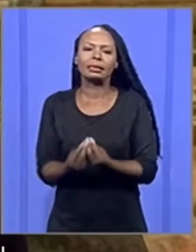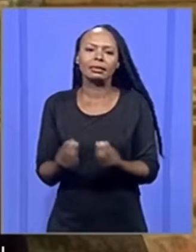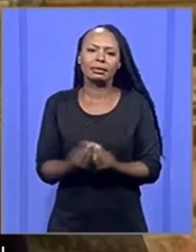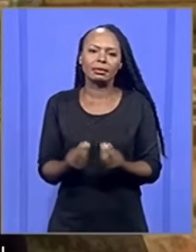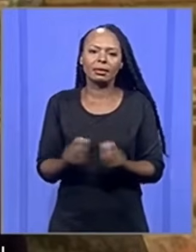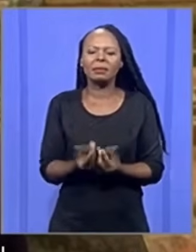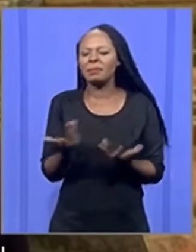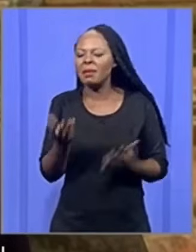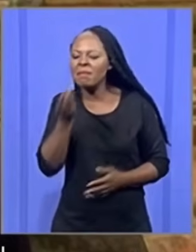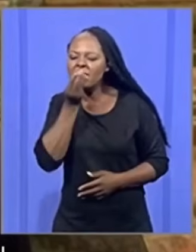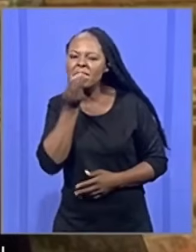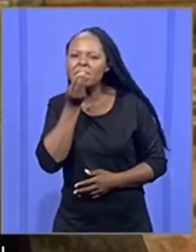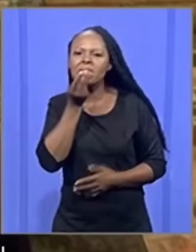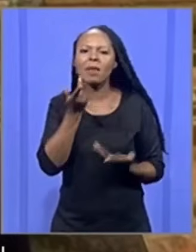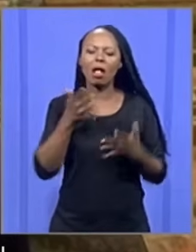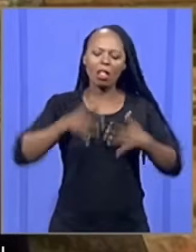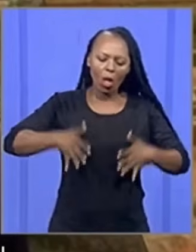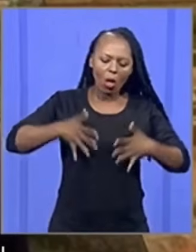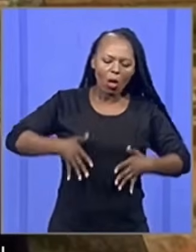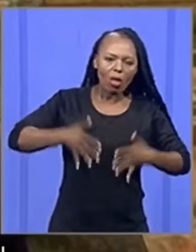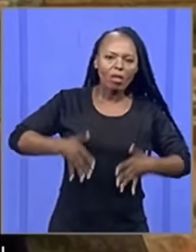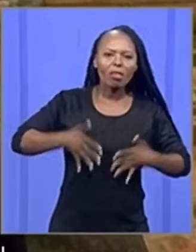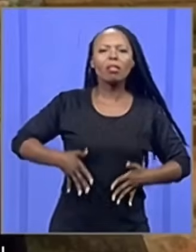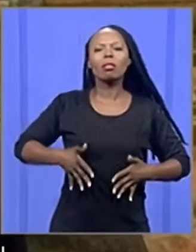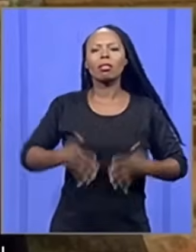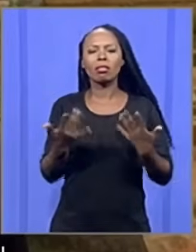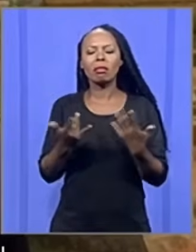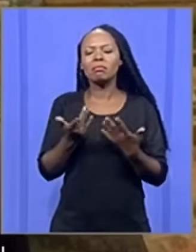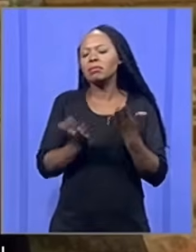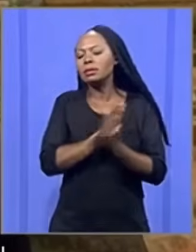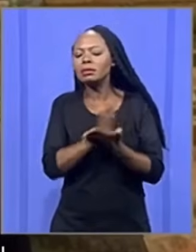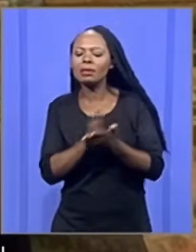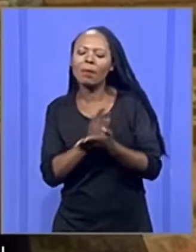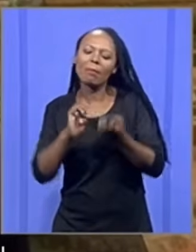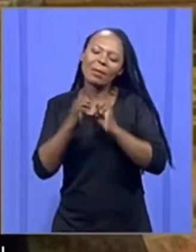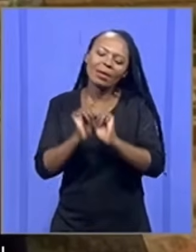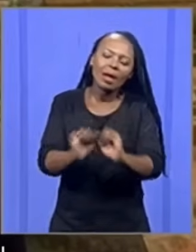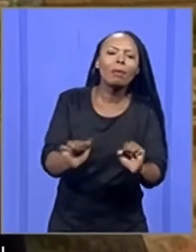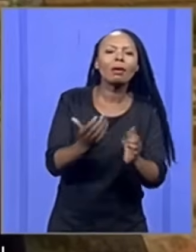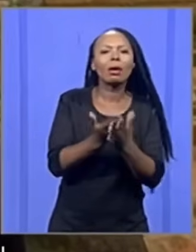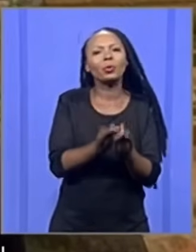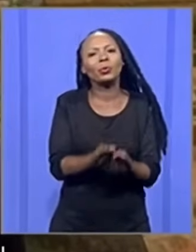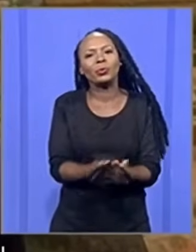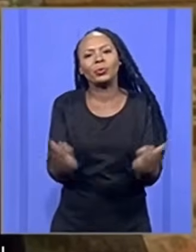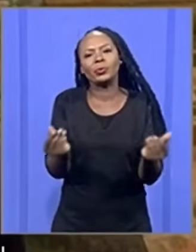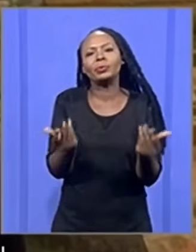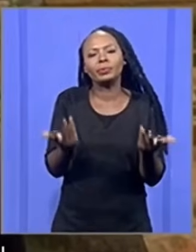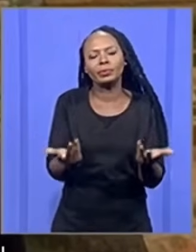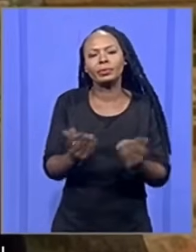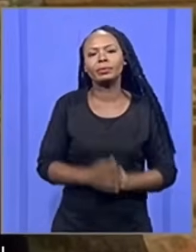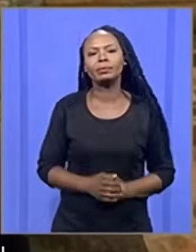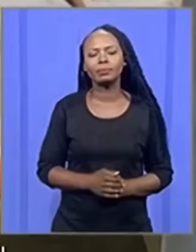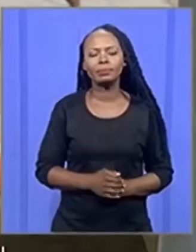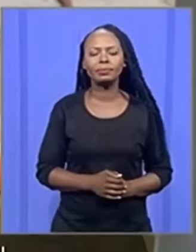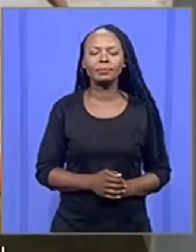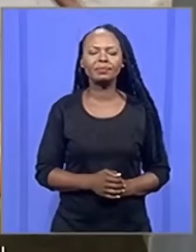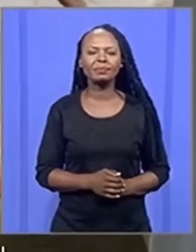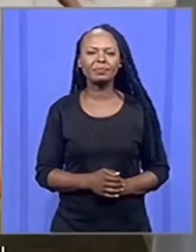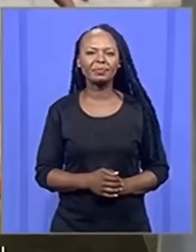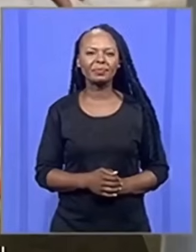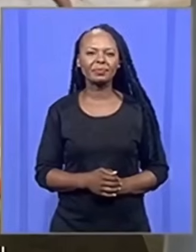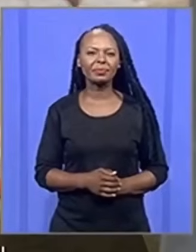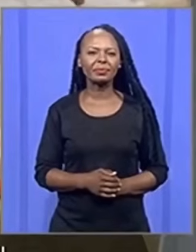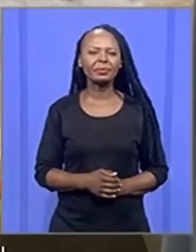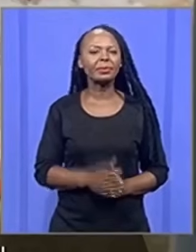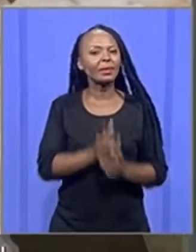of groceries, clothing, to be able to address some of the challenges which are faced by our community. Ga jaana